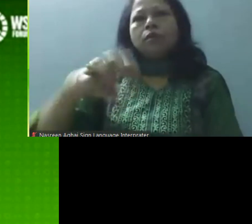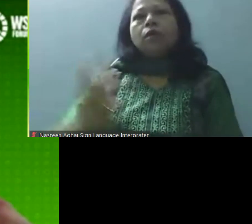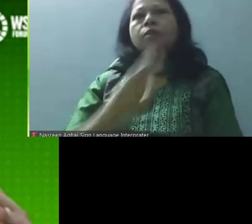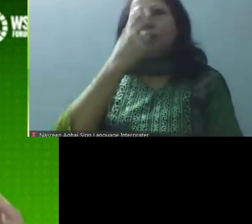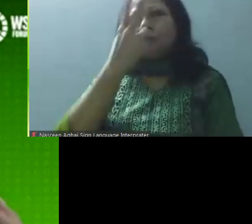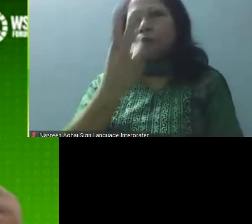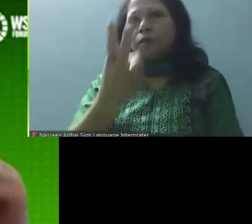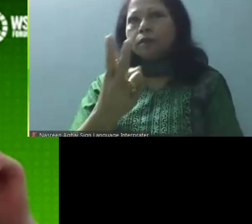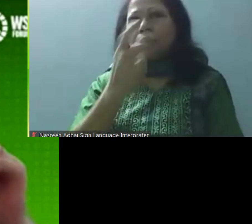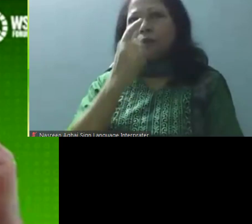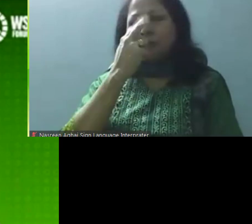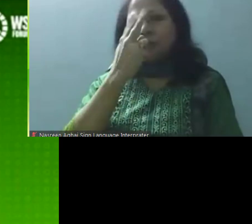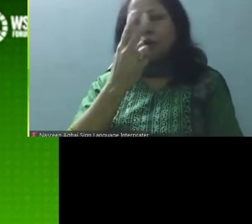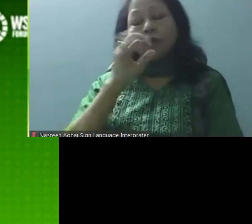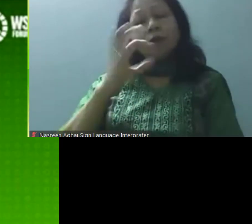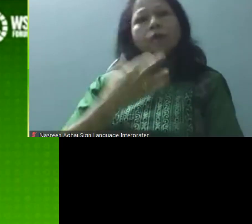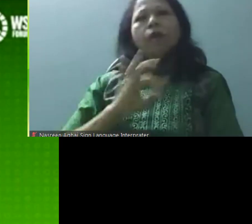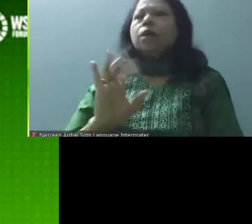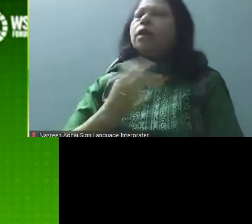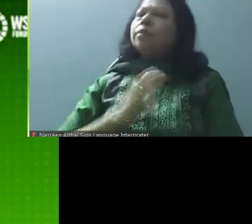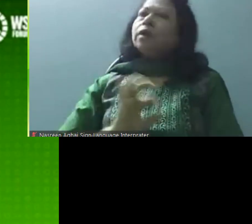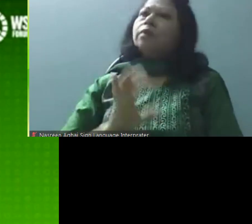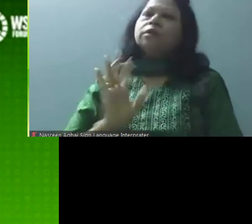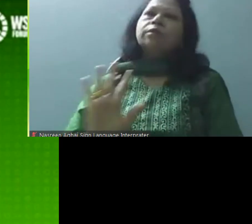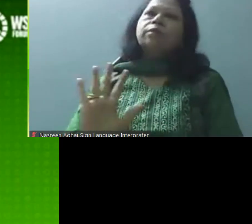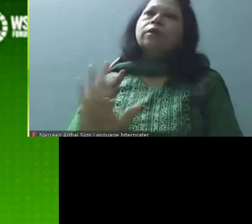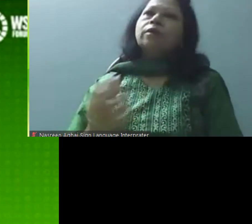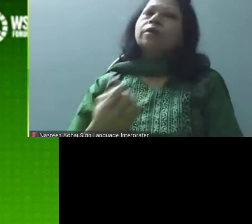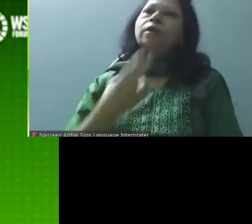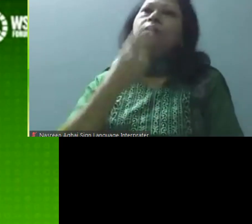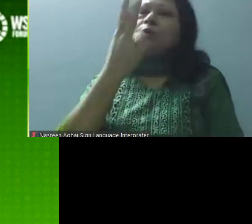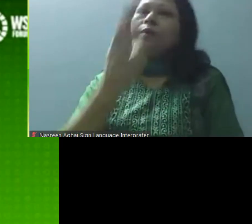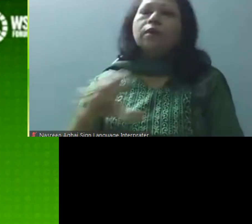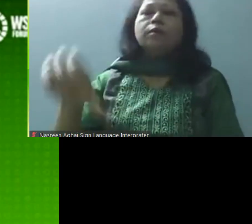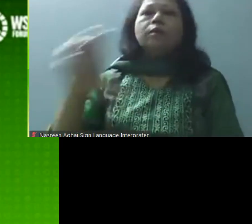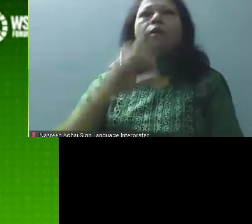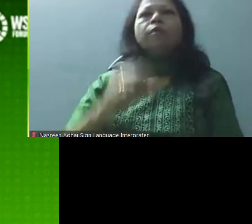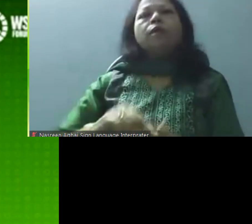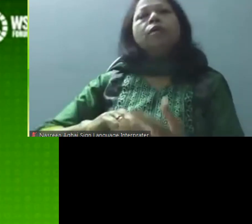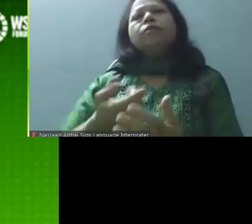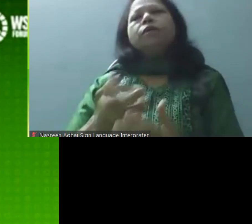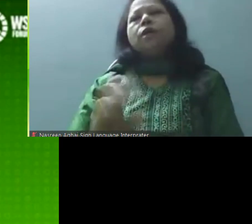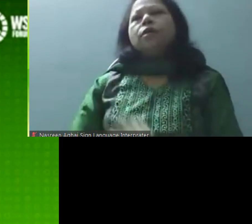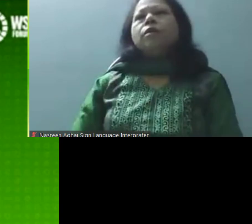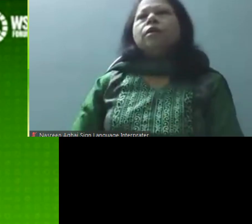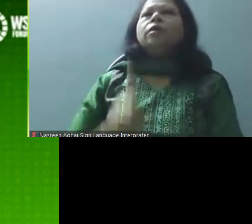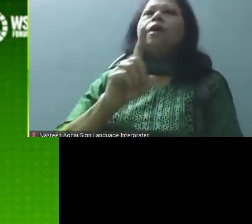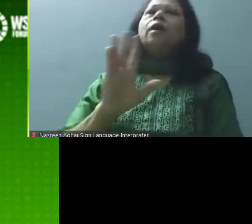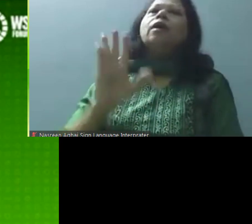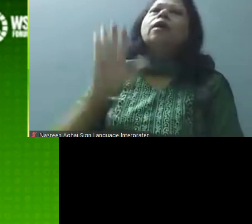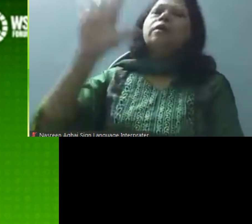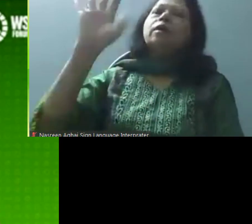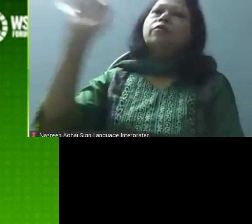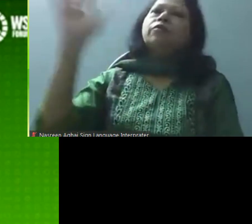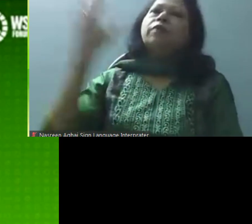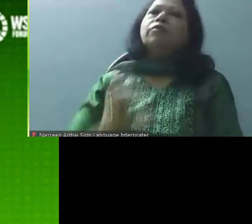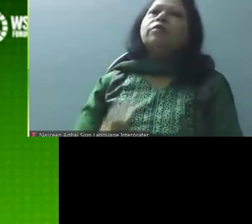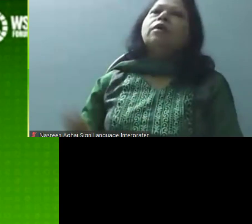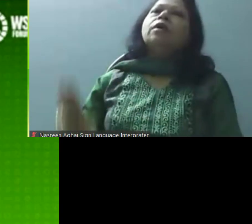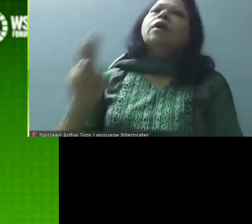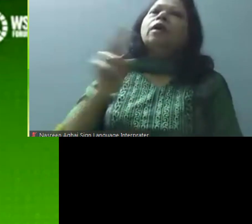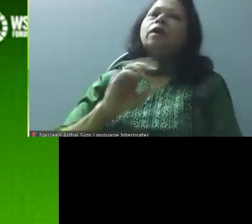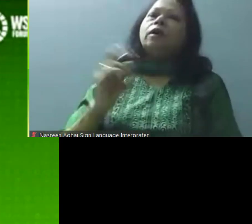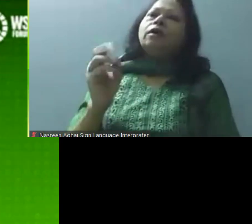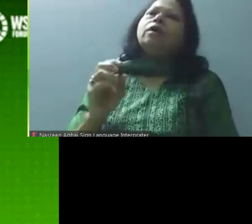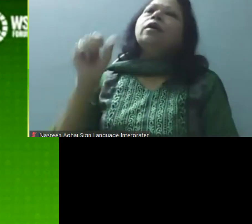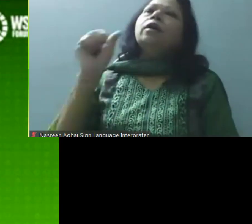need an affordable little device, an eye tracking device, which costs $150 US, and that's it. So